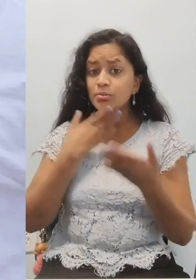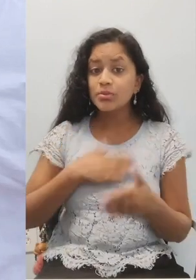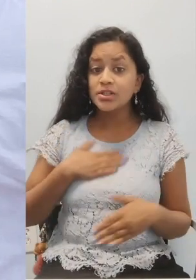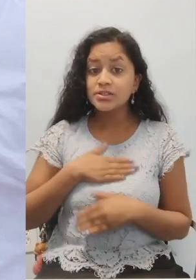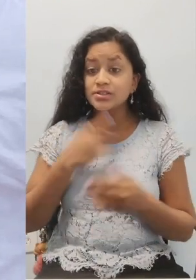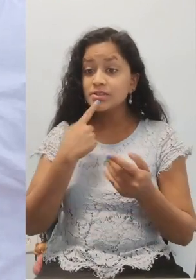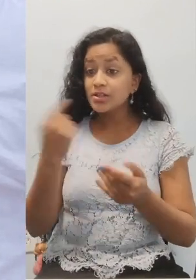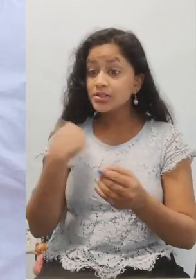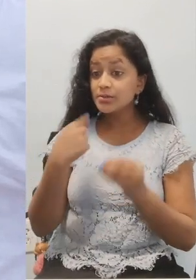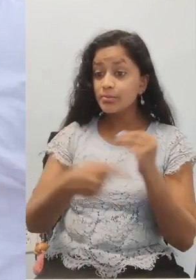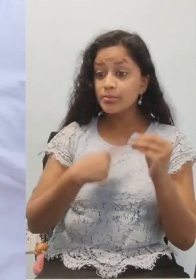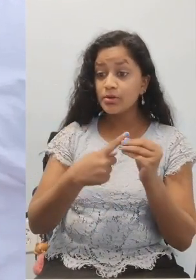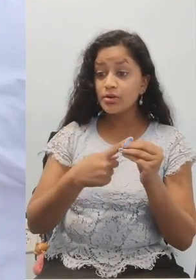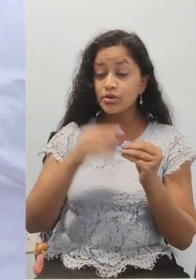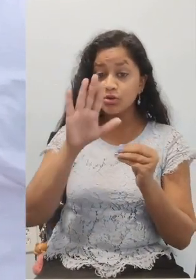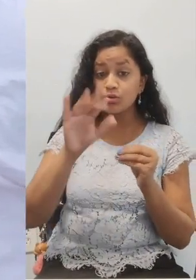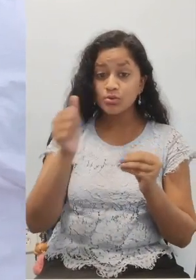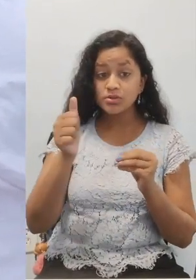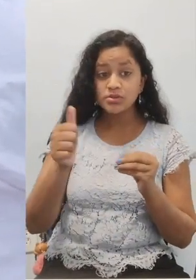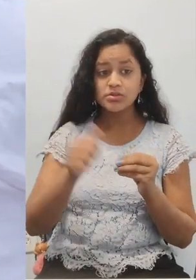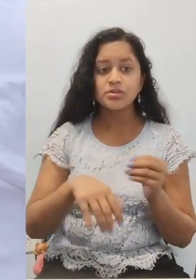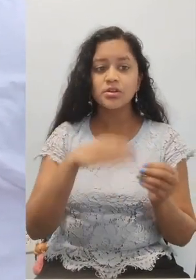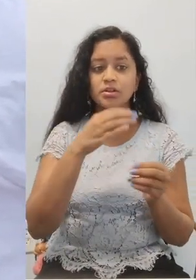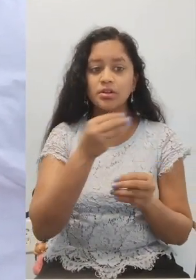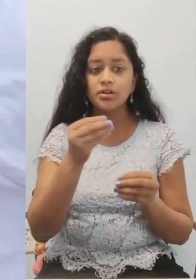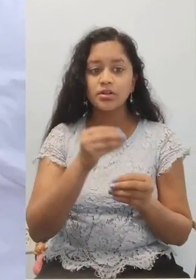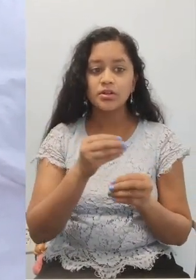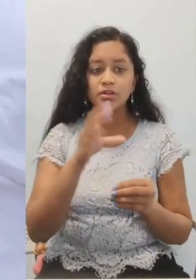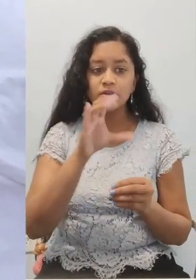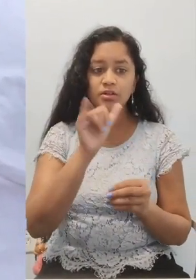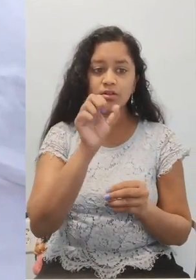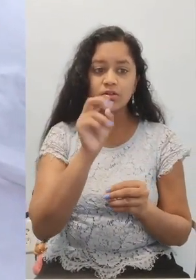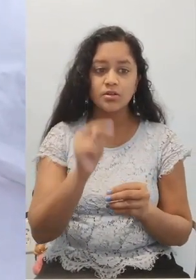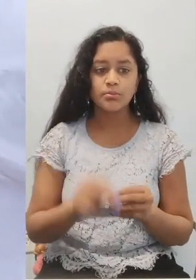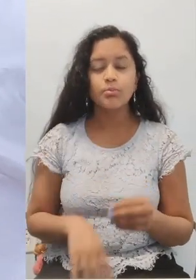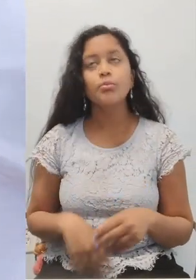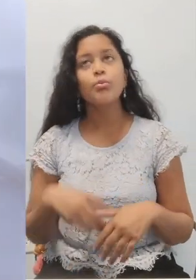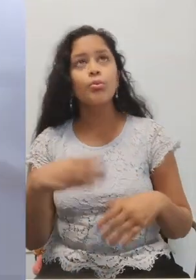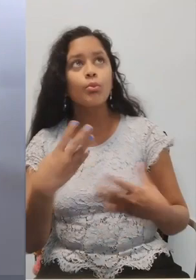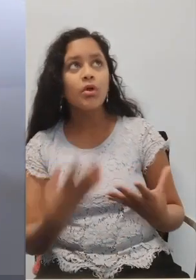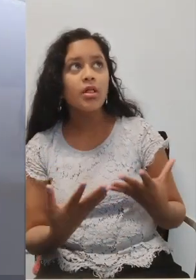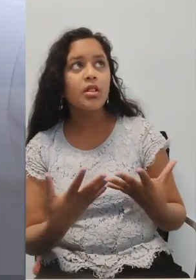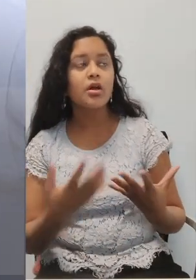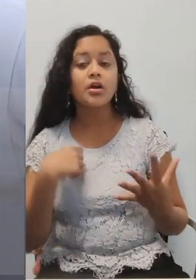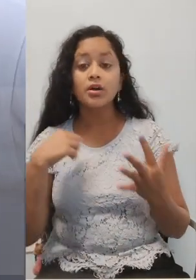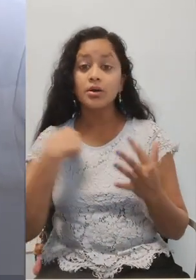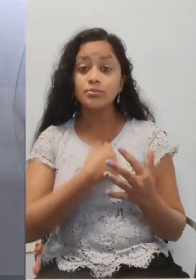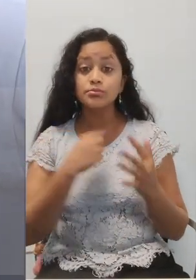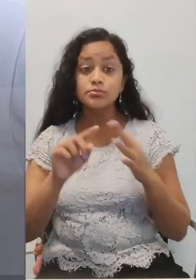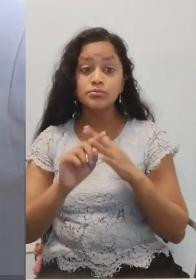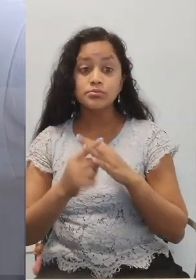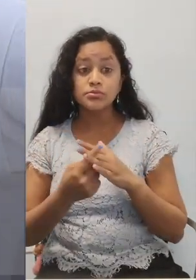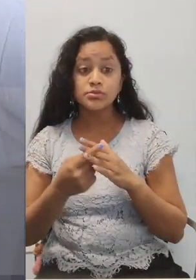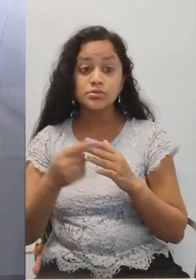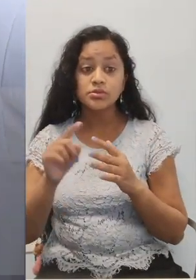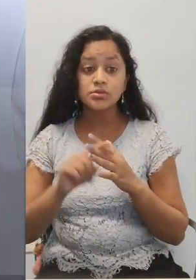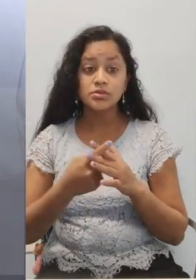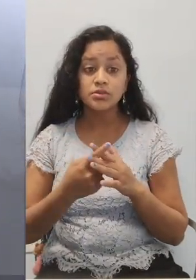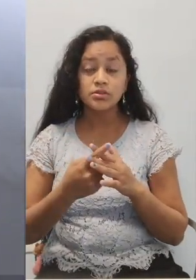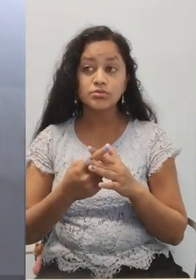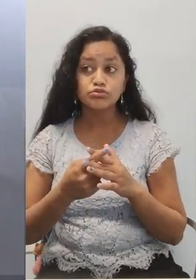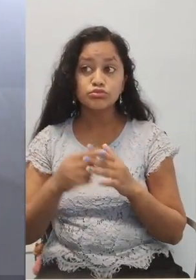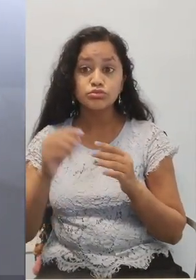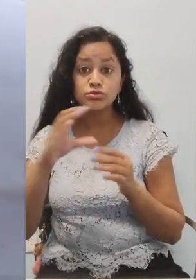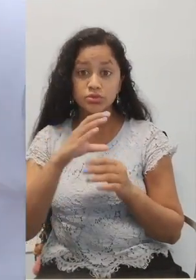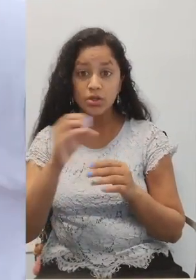Could you please tell us a little bit about yourself and your role at Cayman Snorkel Co? Well, we started Cayman Snorkel